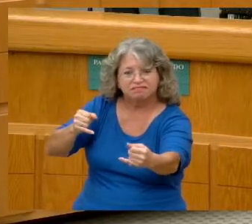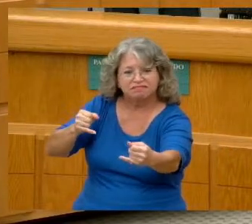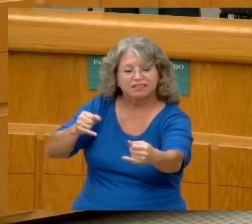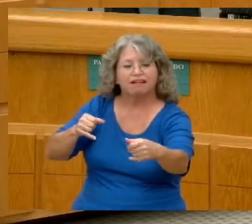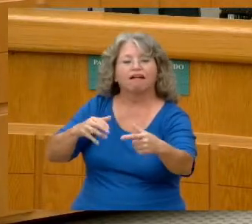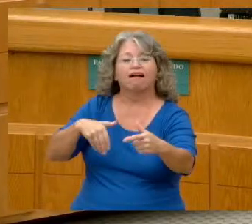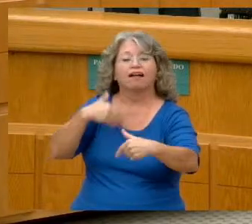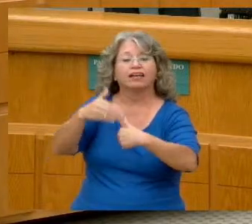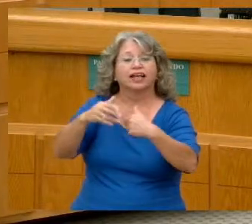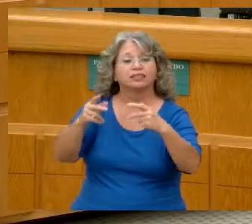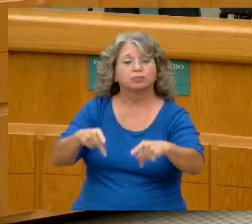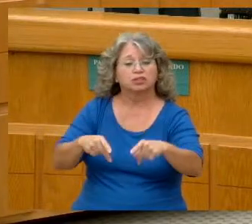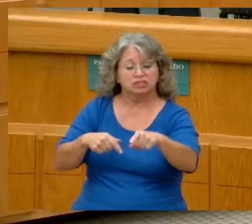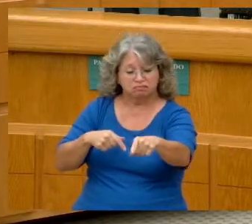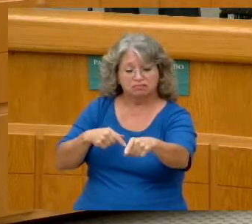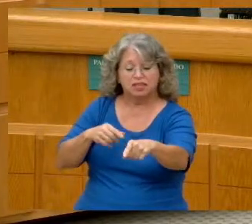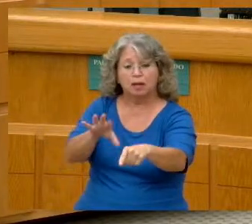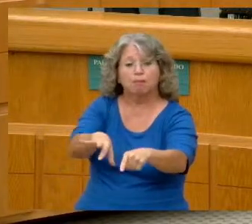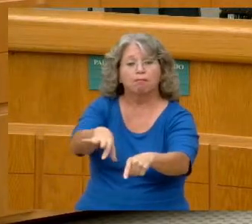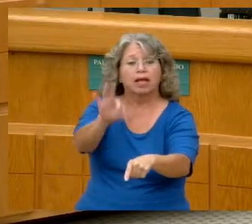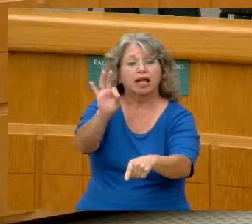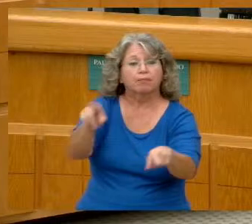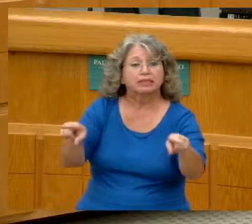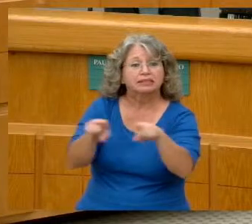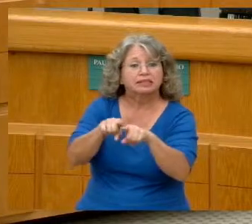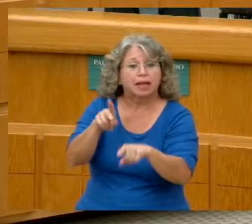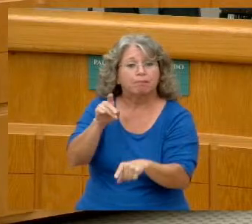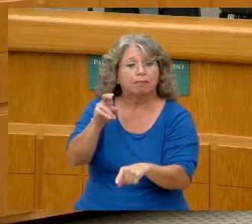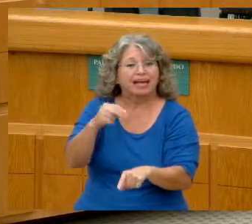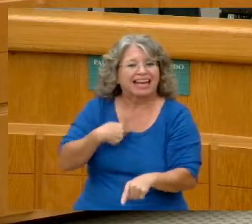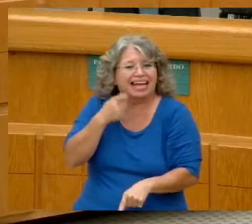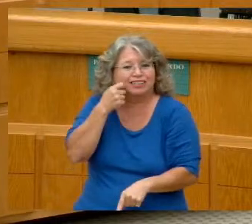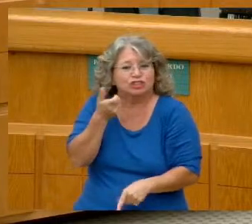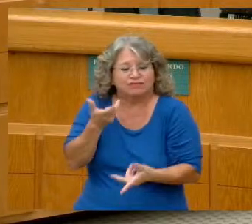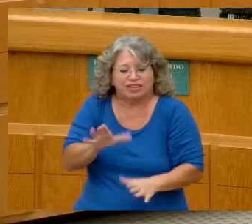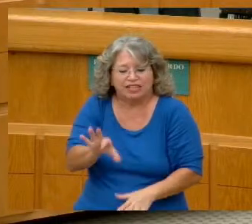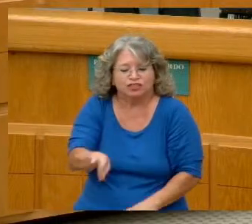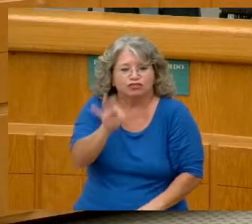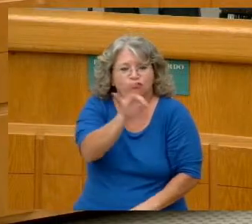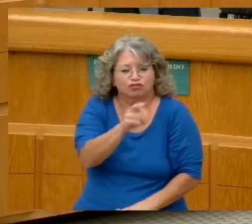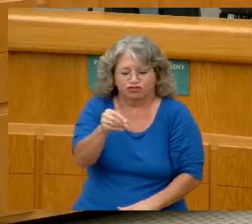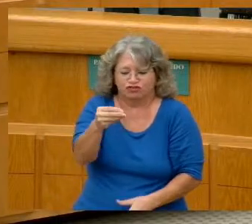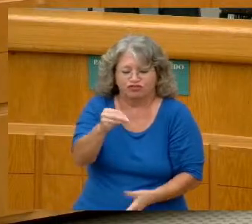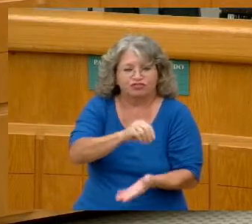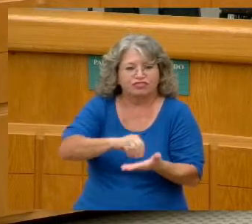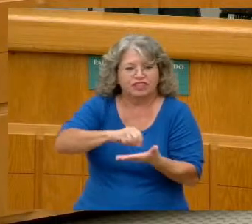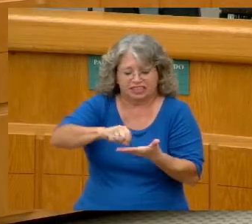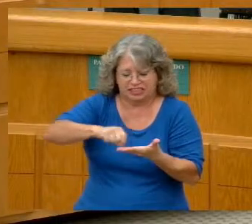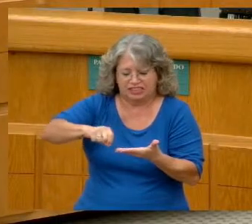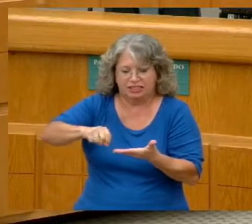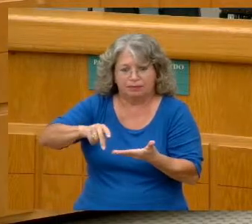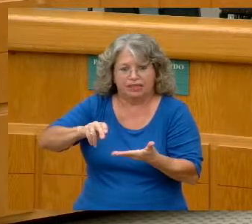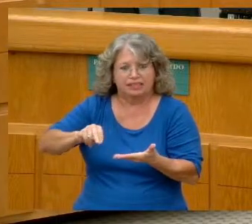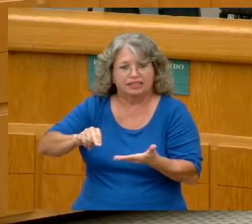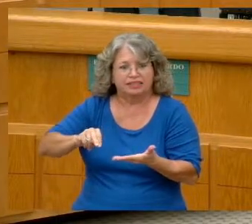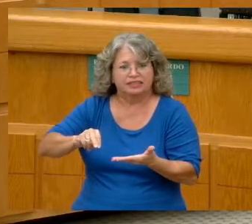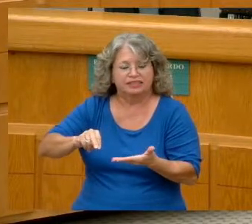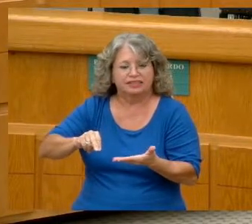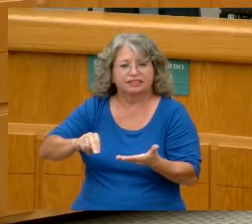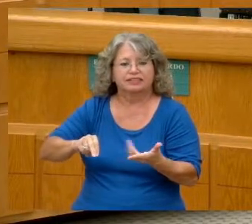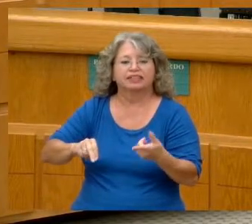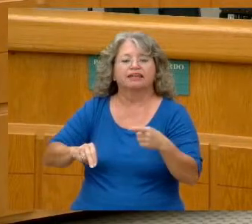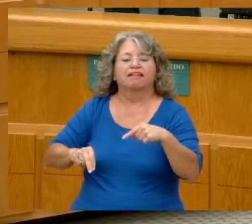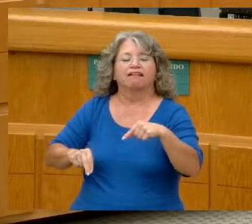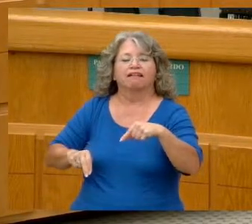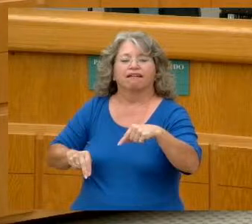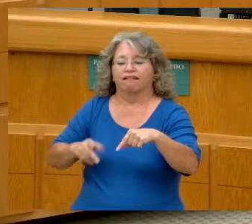pen. They're not sick at this point. They've just touched a pen that I've touched with my dirty hands. And now they get back into their car, and they rub